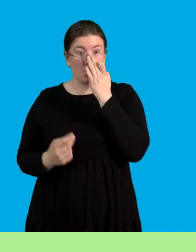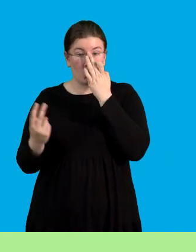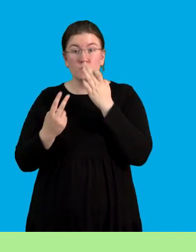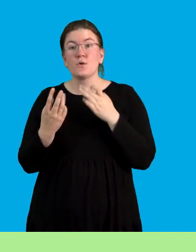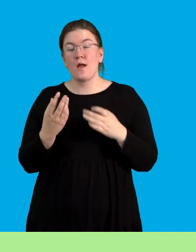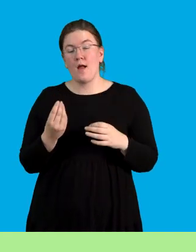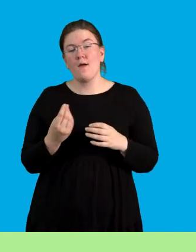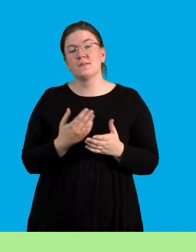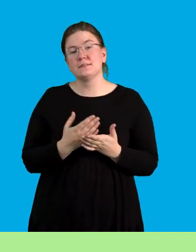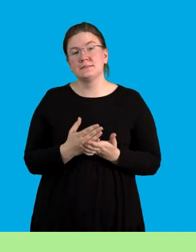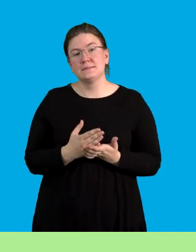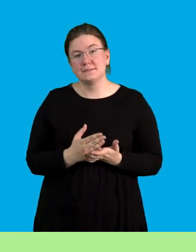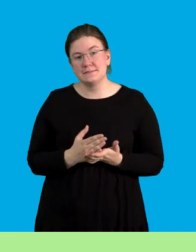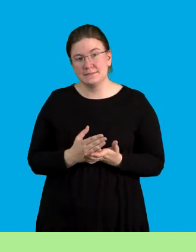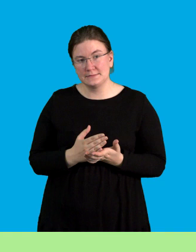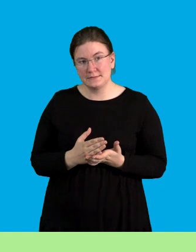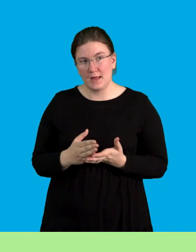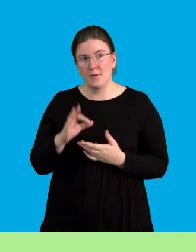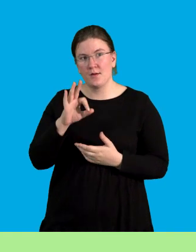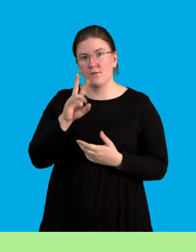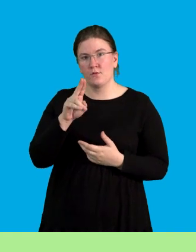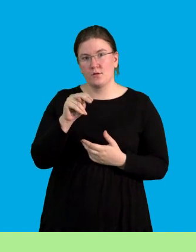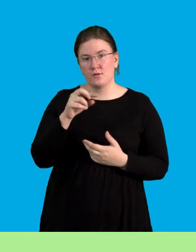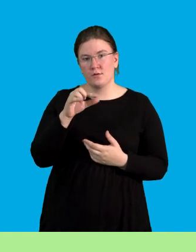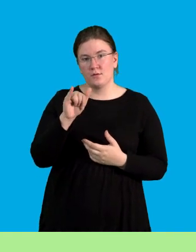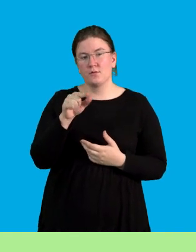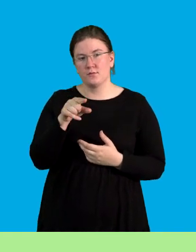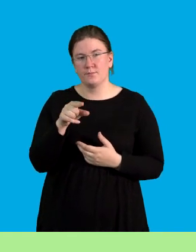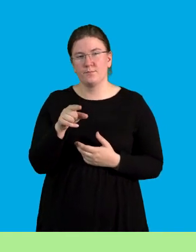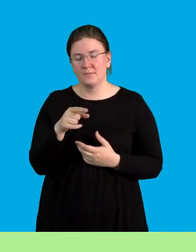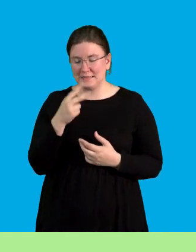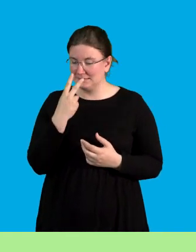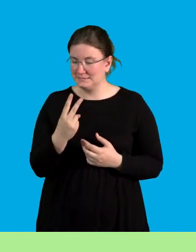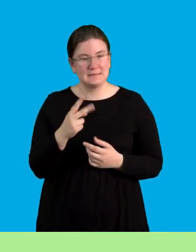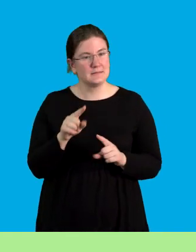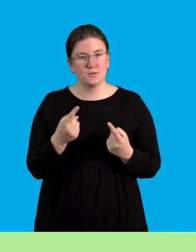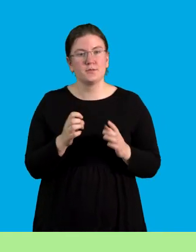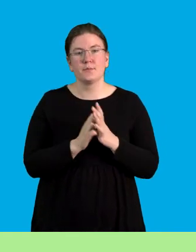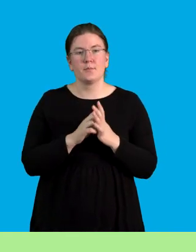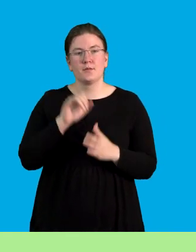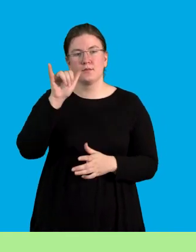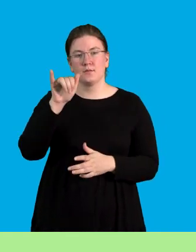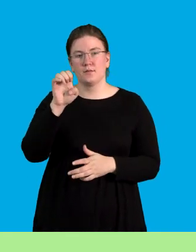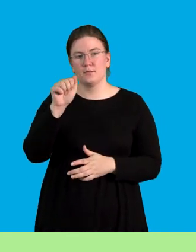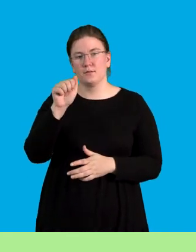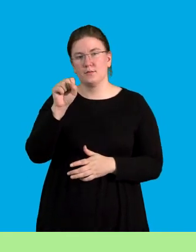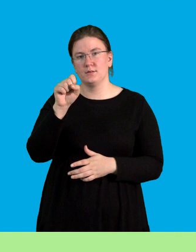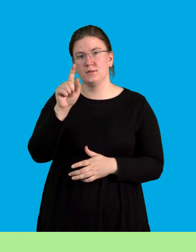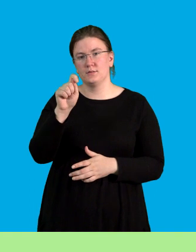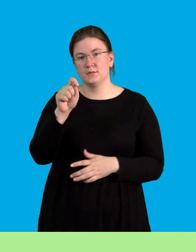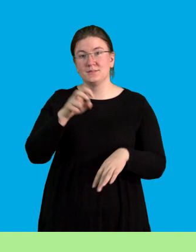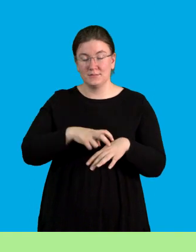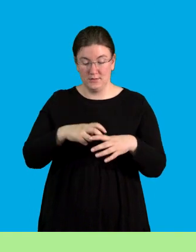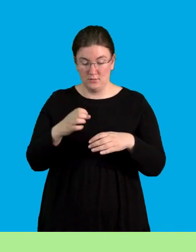is microscopic, and this can be seen under a microscope. For example, yeast.